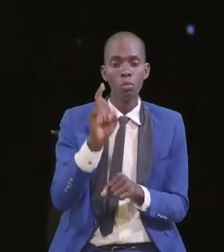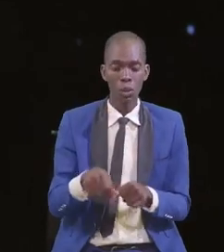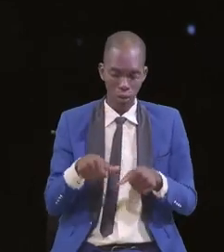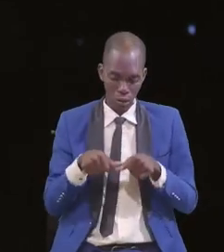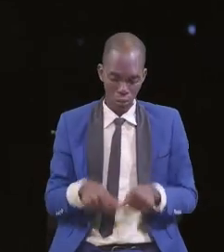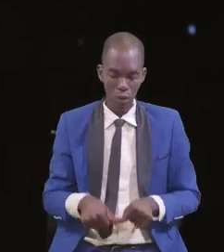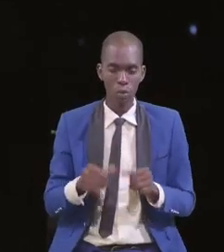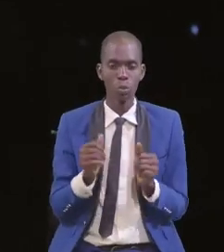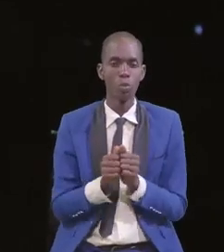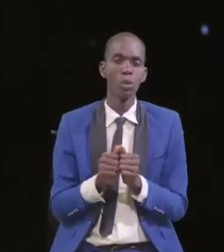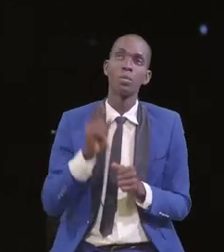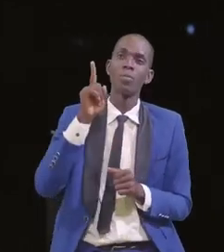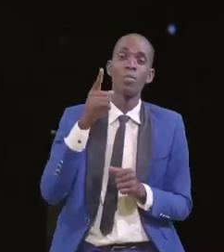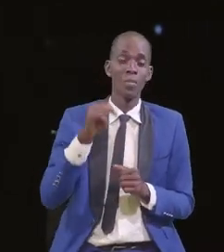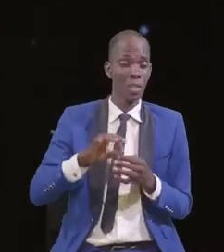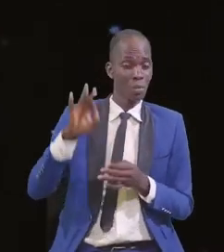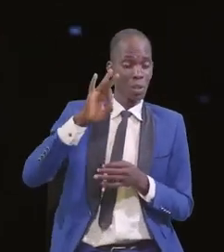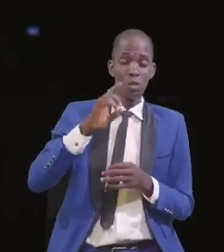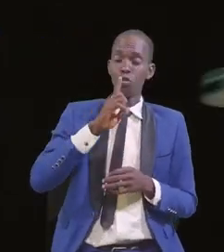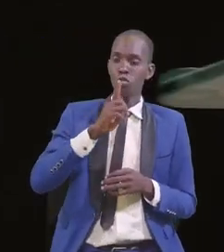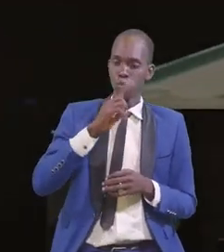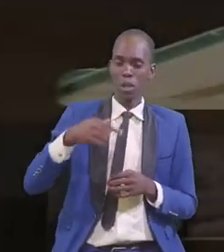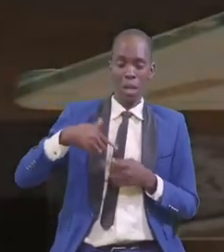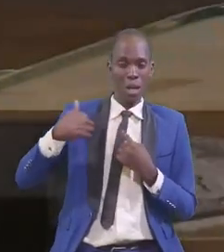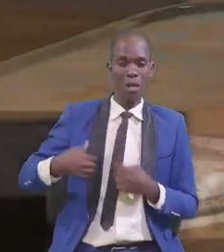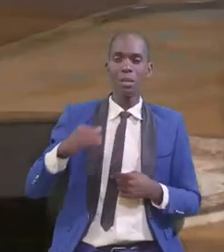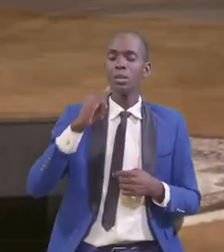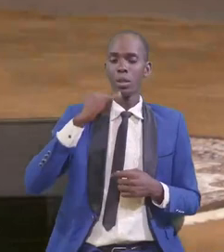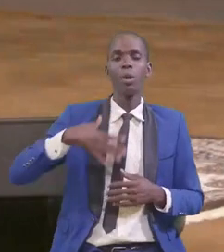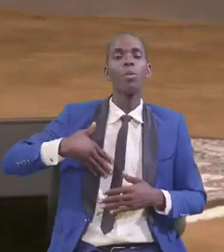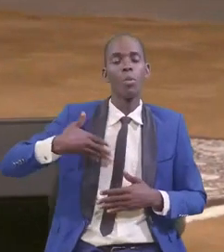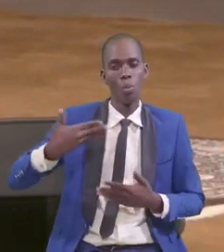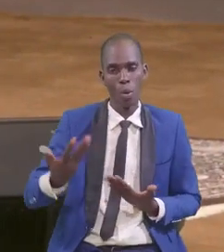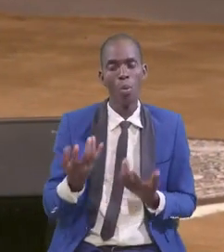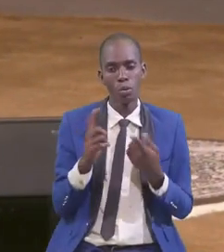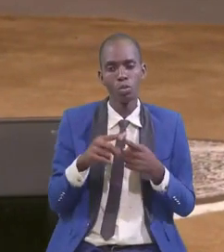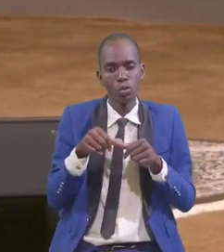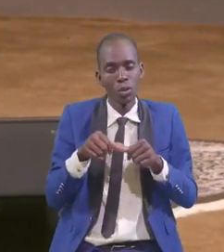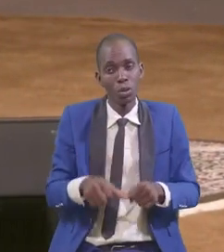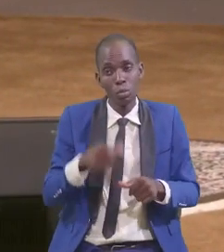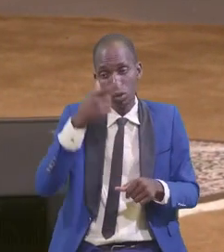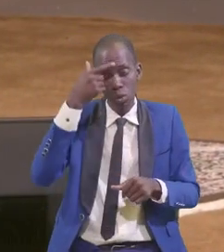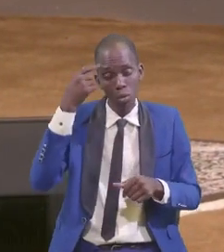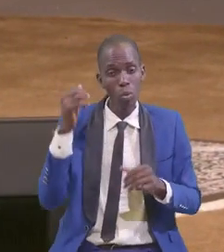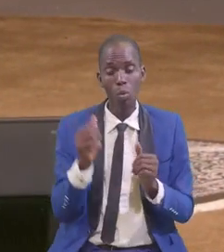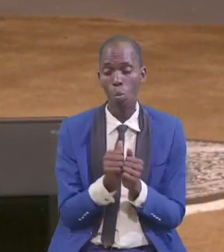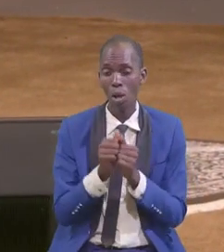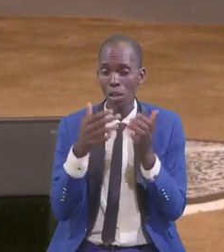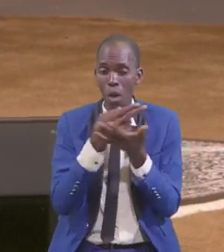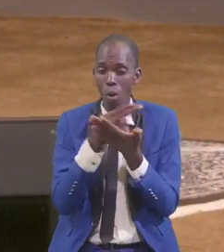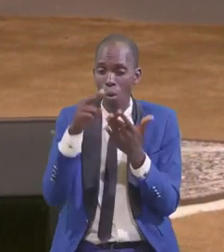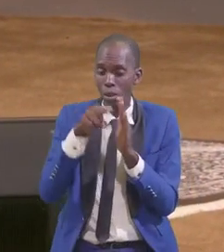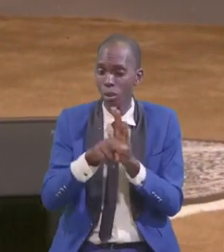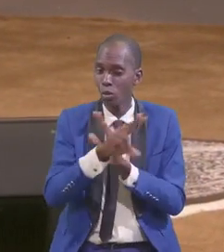with it. The spirit is willing because you know, without holiness, no man shall see the Lord.